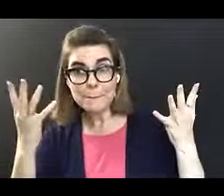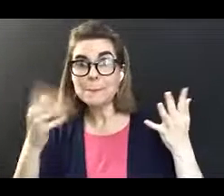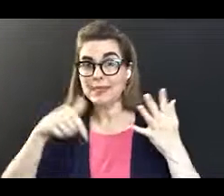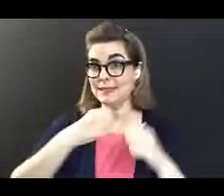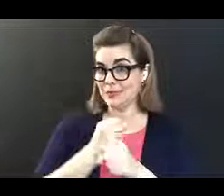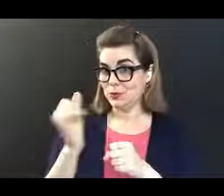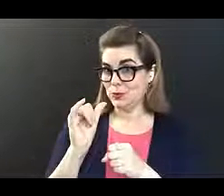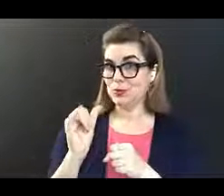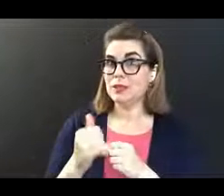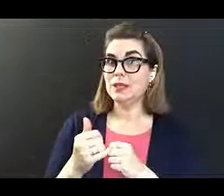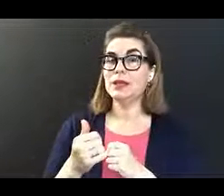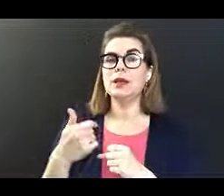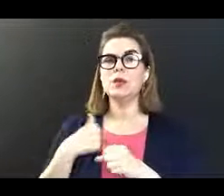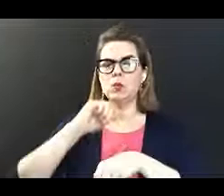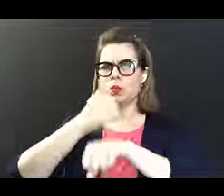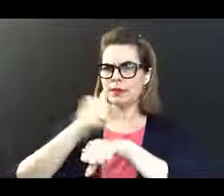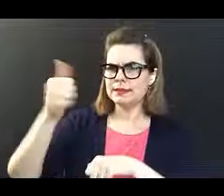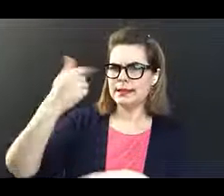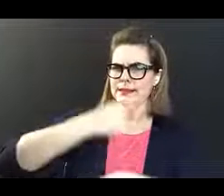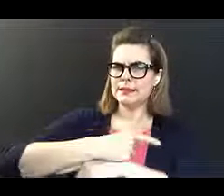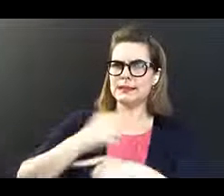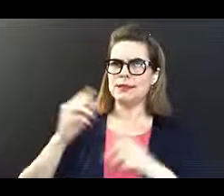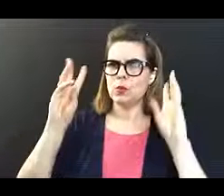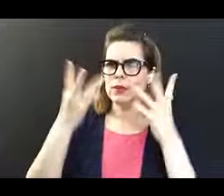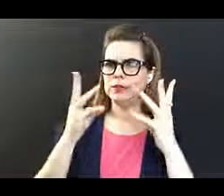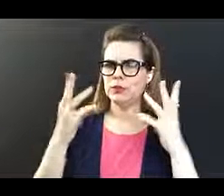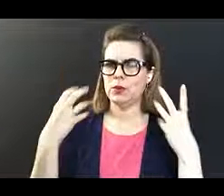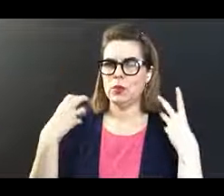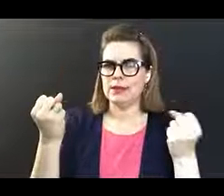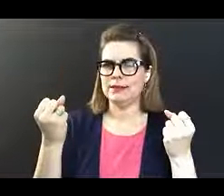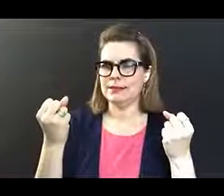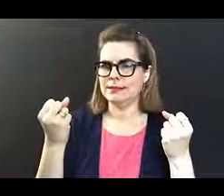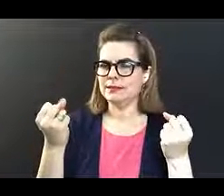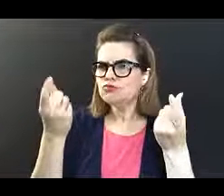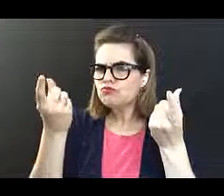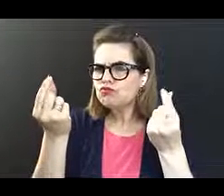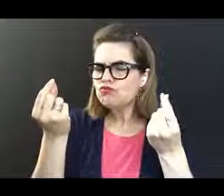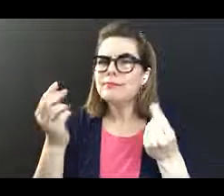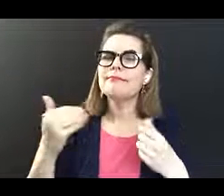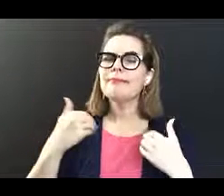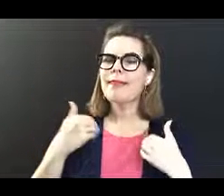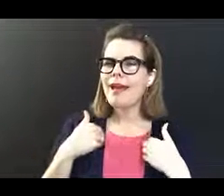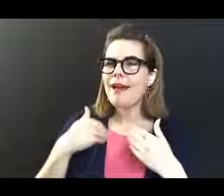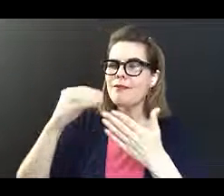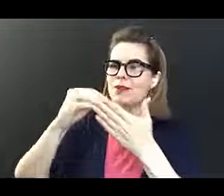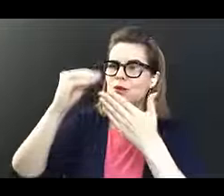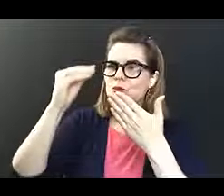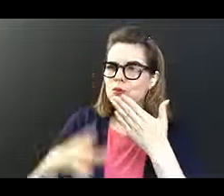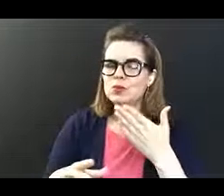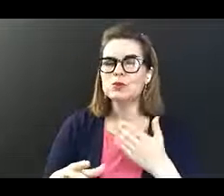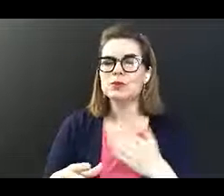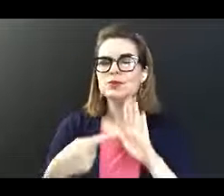we planned the 10 Days of Winter Wellness social media campaign, where students would perform wellness